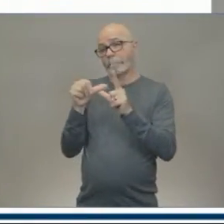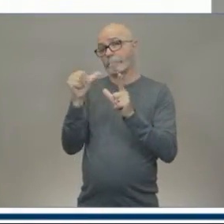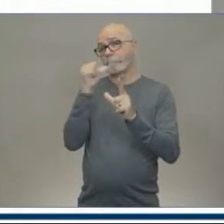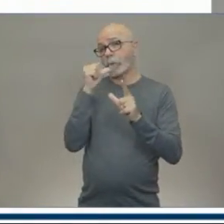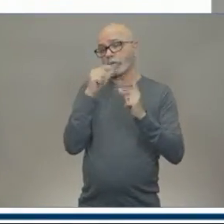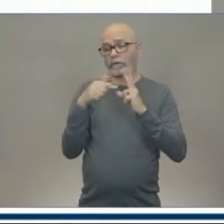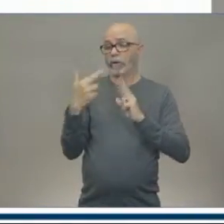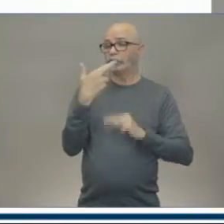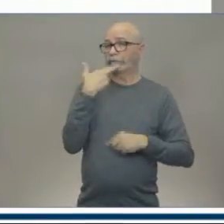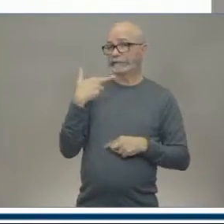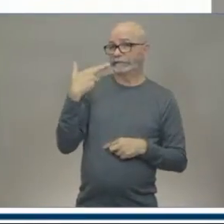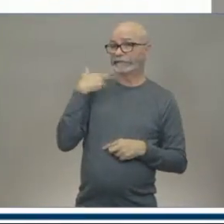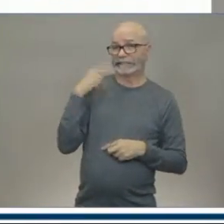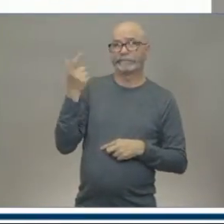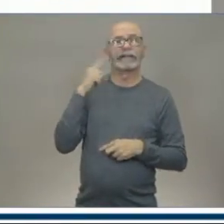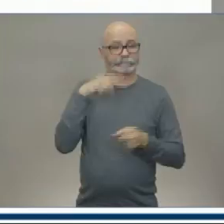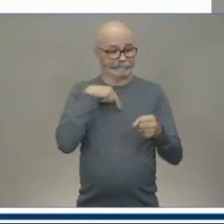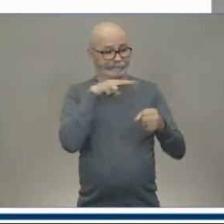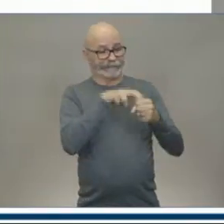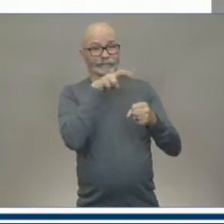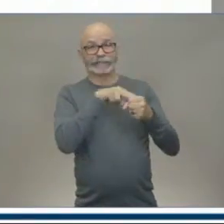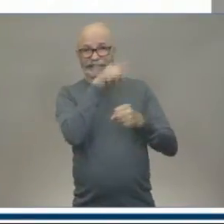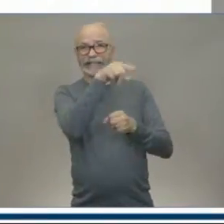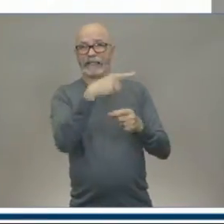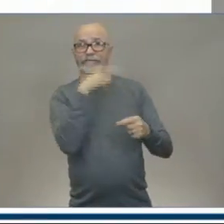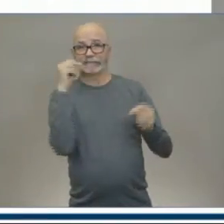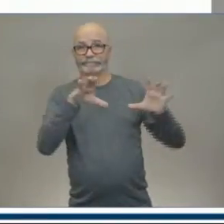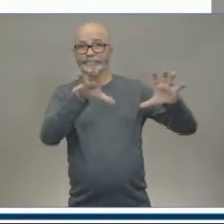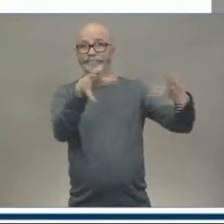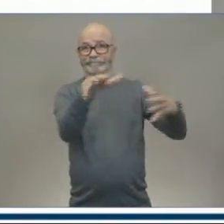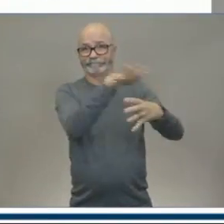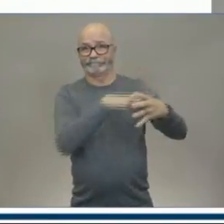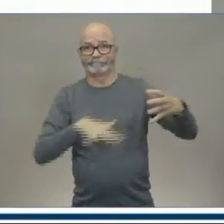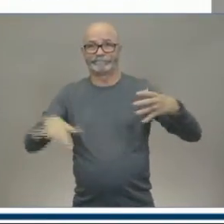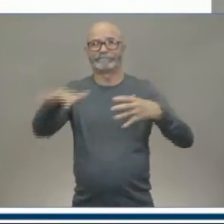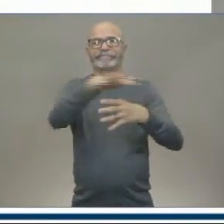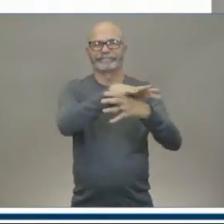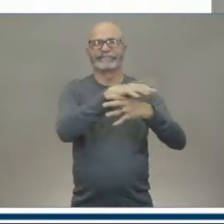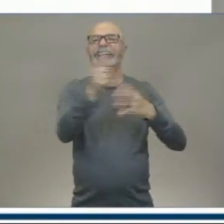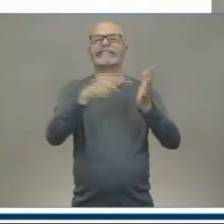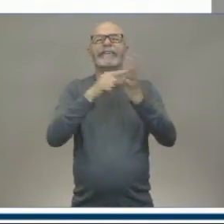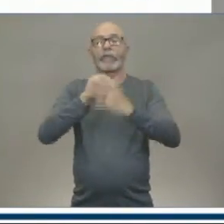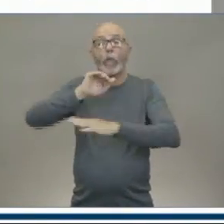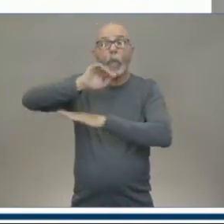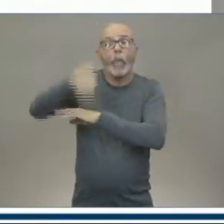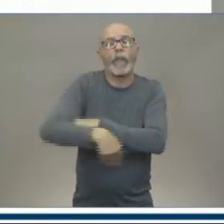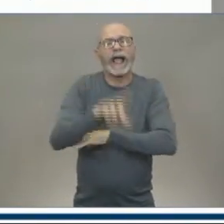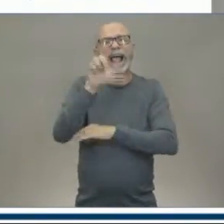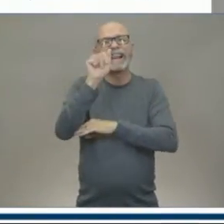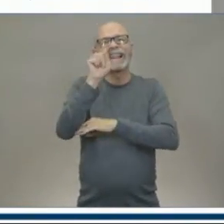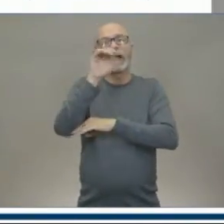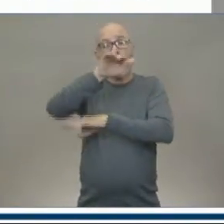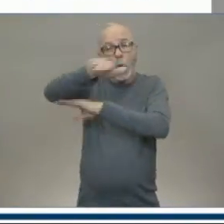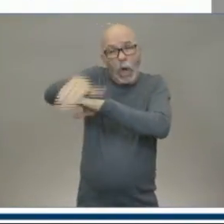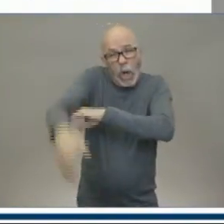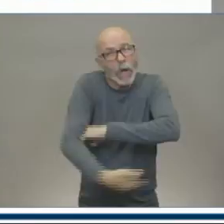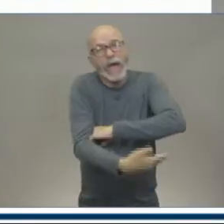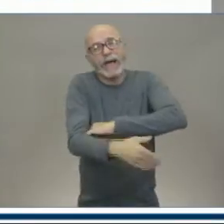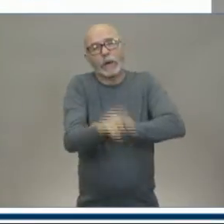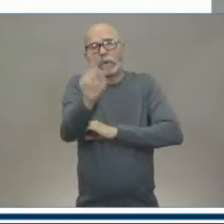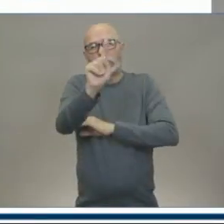Halifax. This is establishments that stay open late. Their license allows them usually to stay open until 2